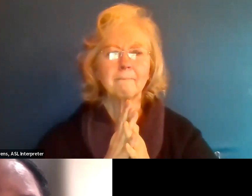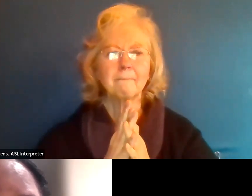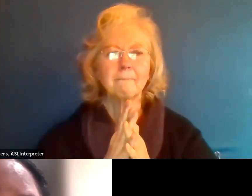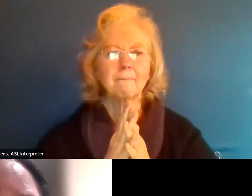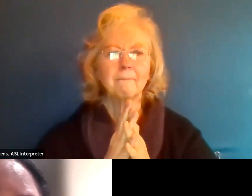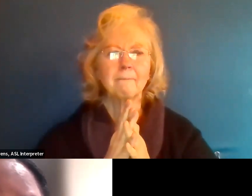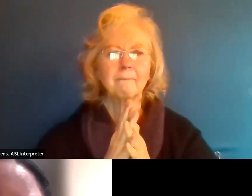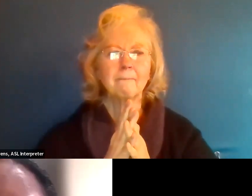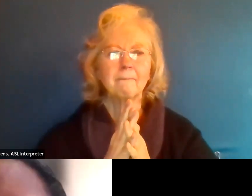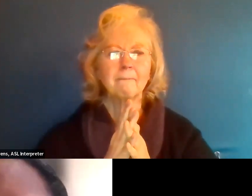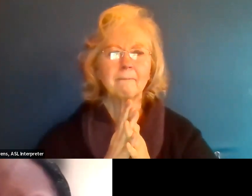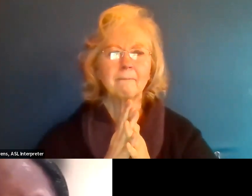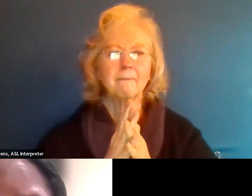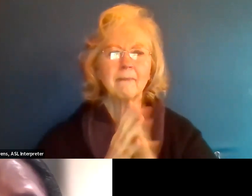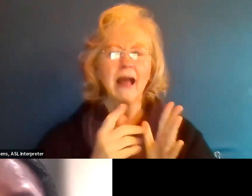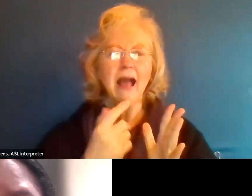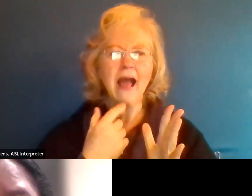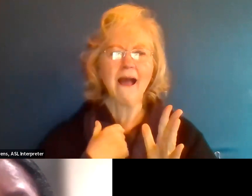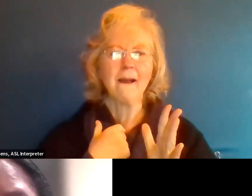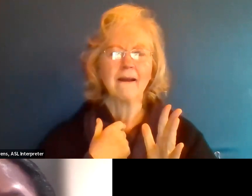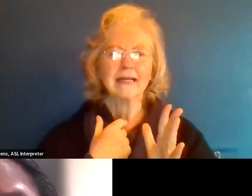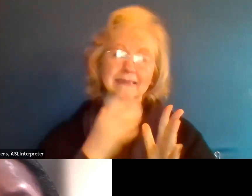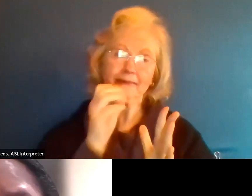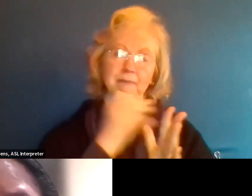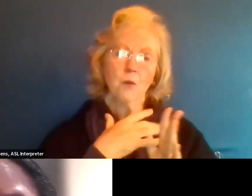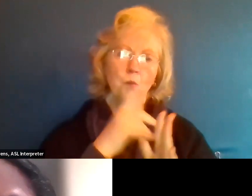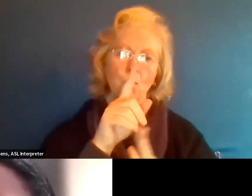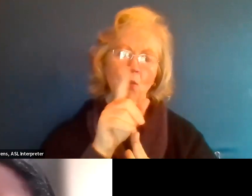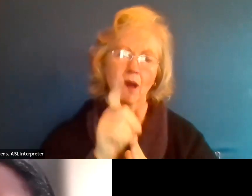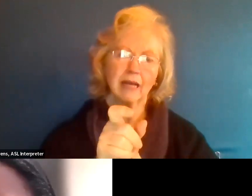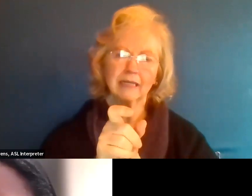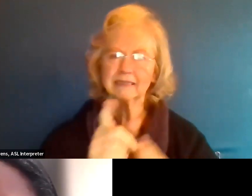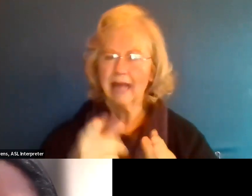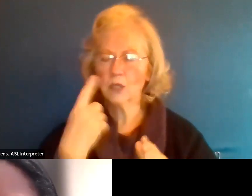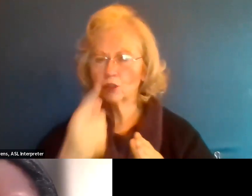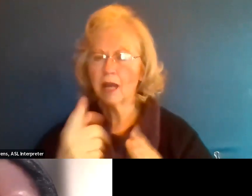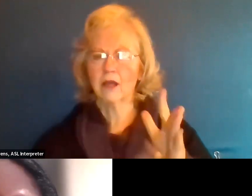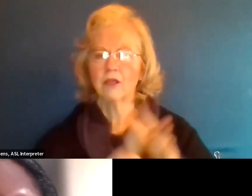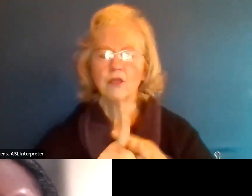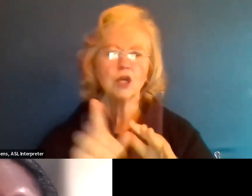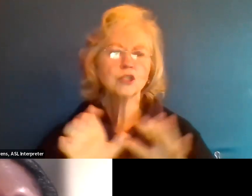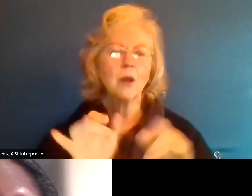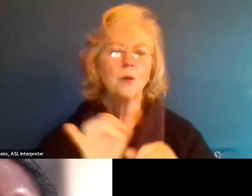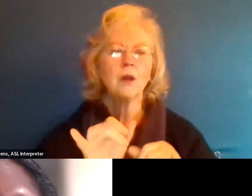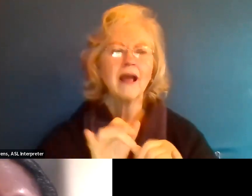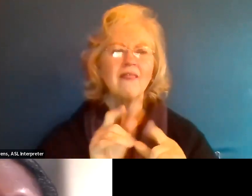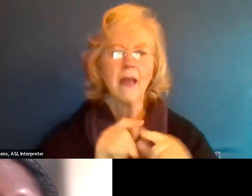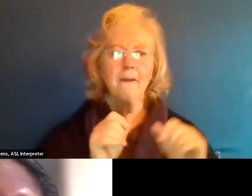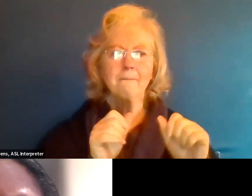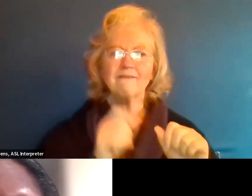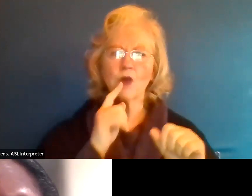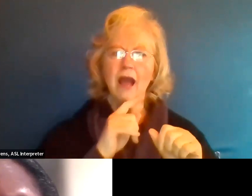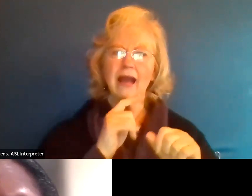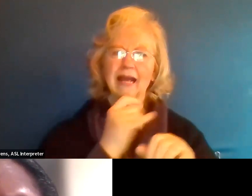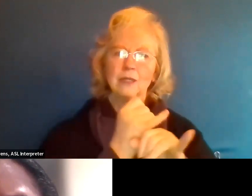of a question that I saw also popped up in the chat, but like I'm thinking about like the capacity of institutions to